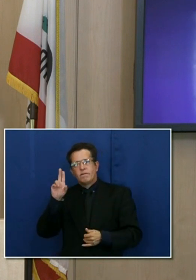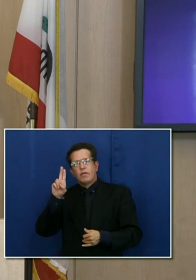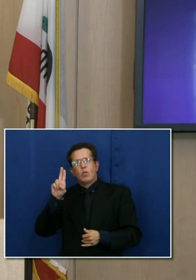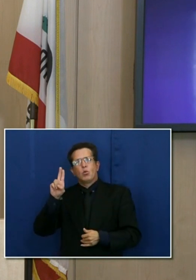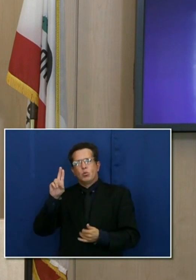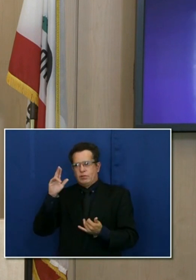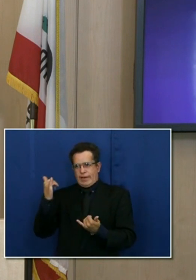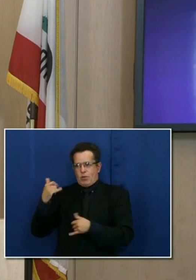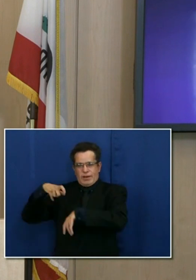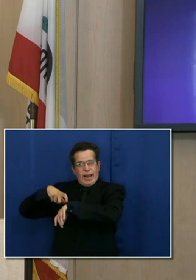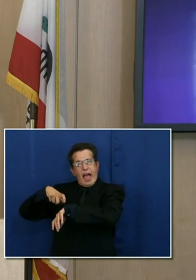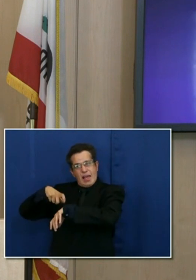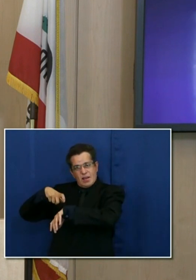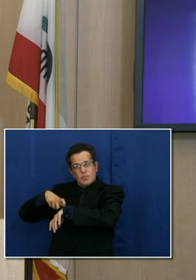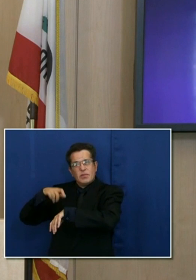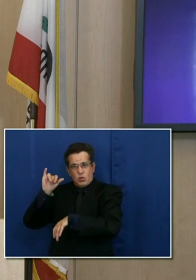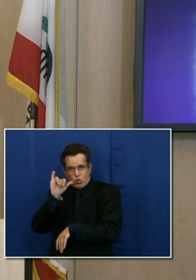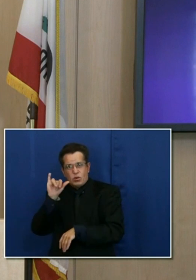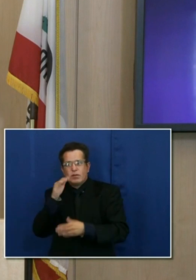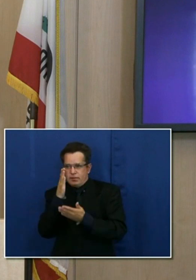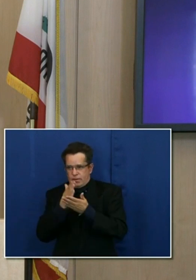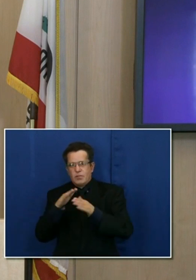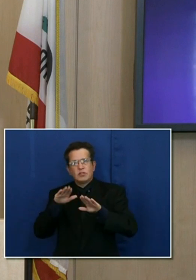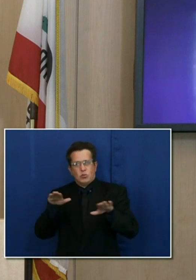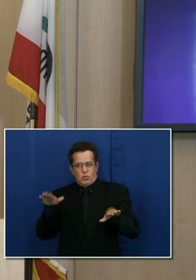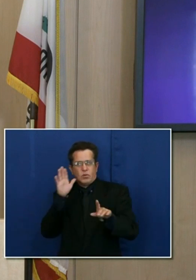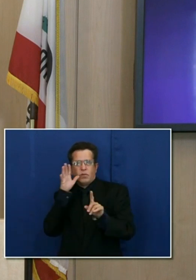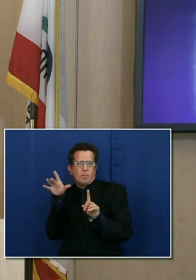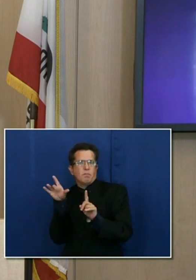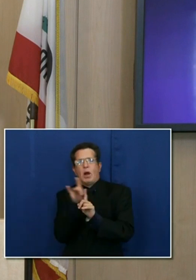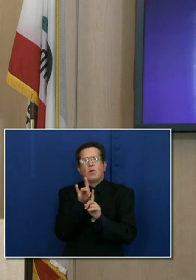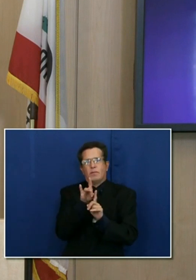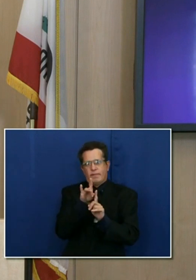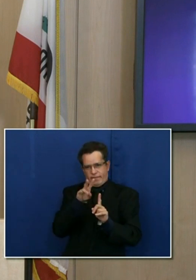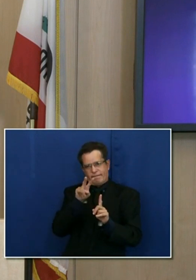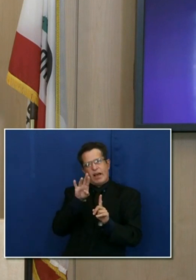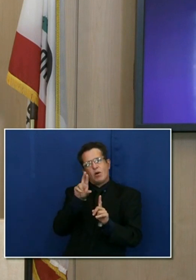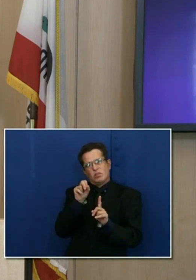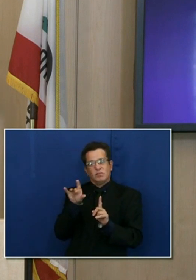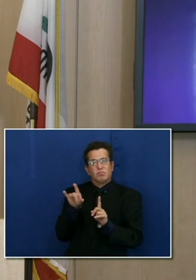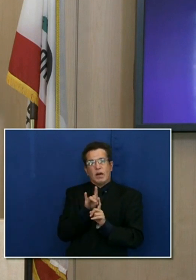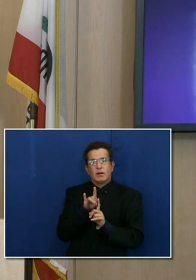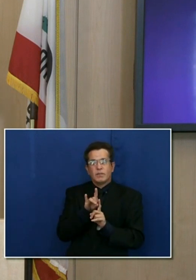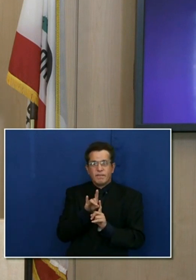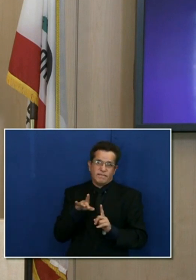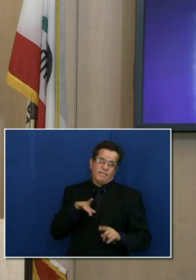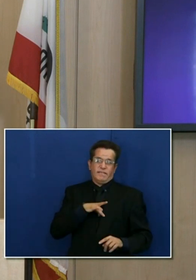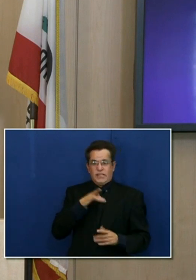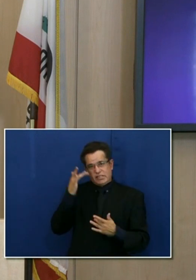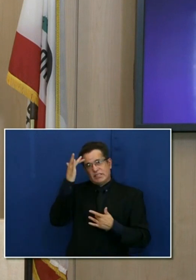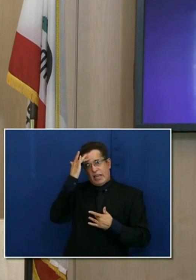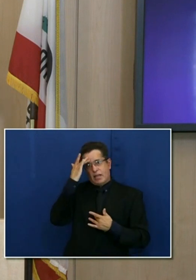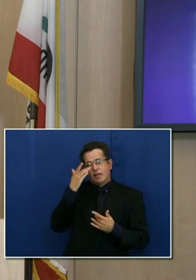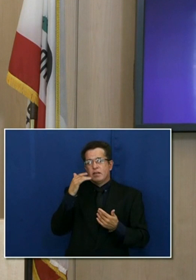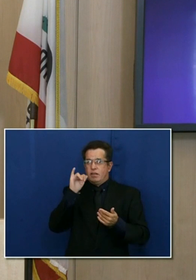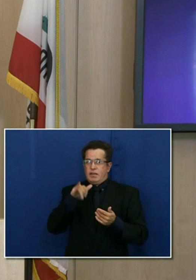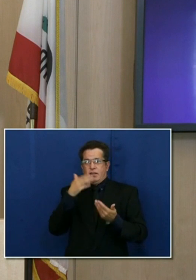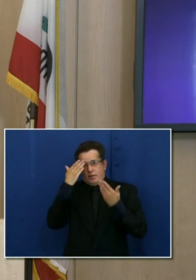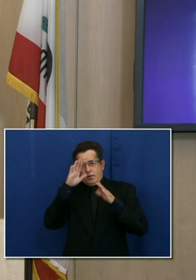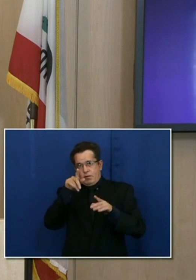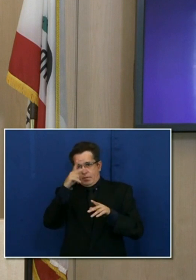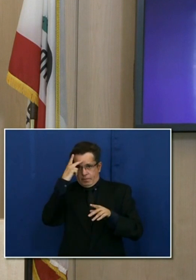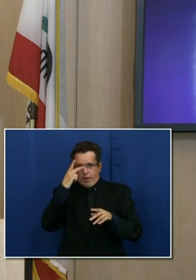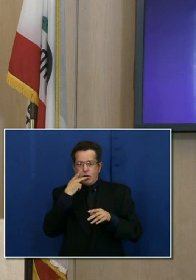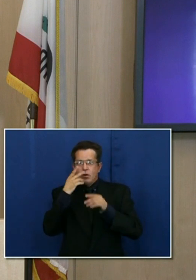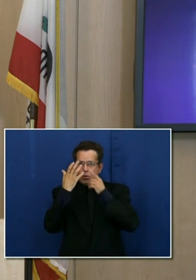kids may indeed be exposed to the virus. And so whether a parent wants to make